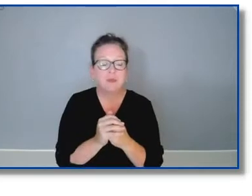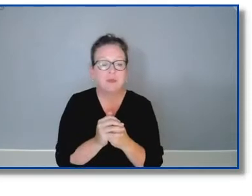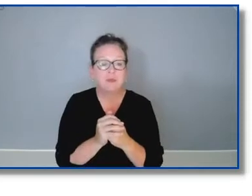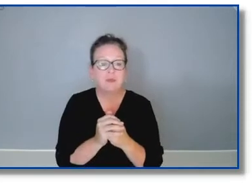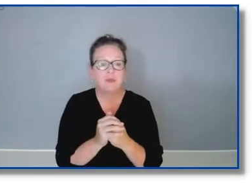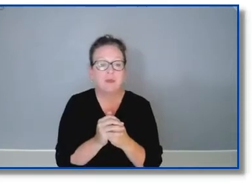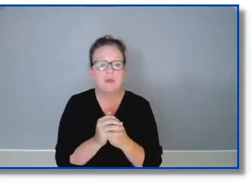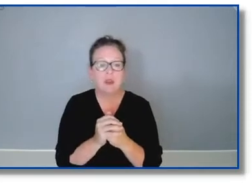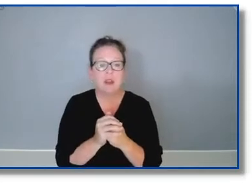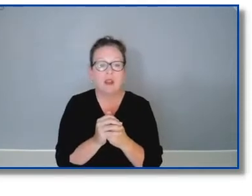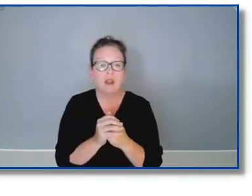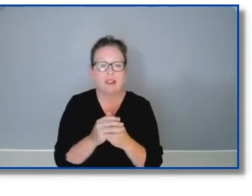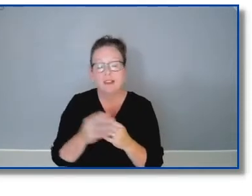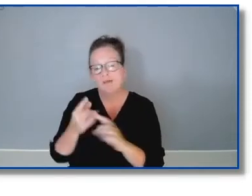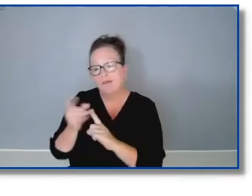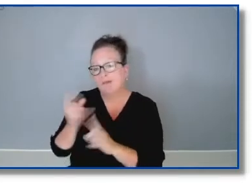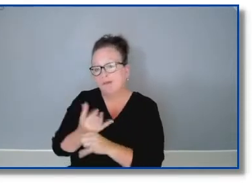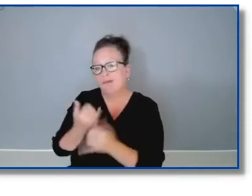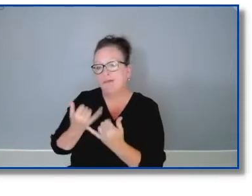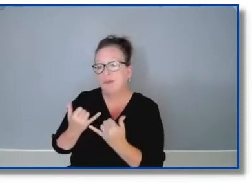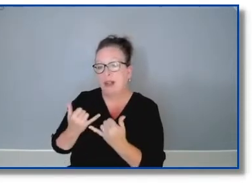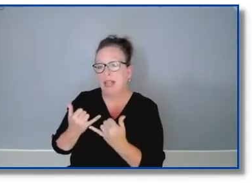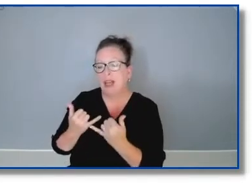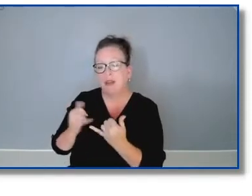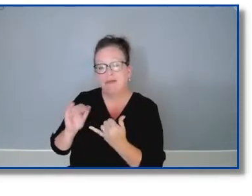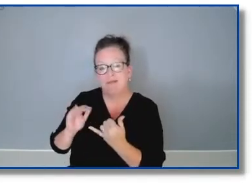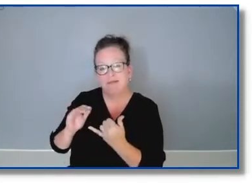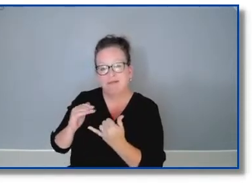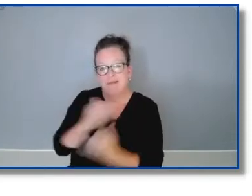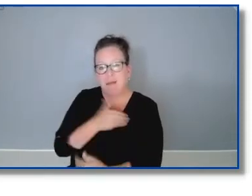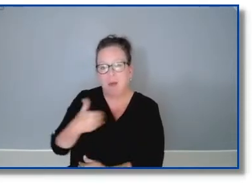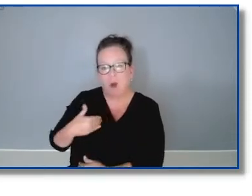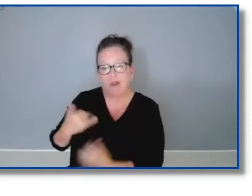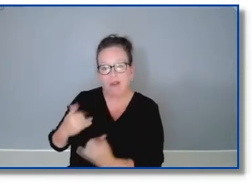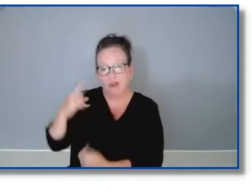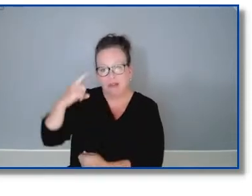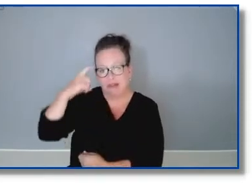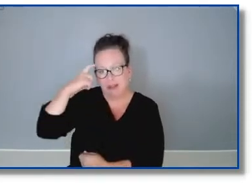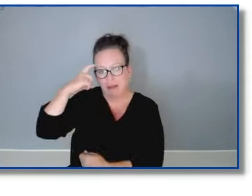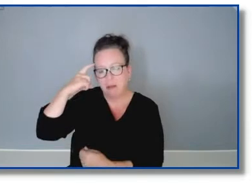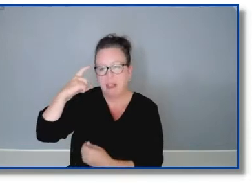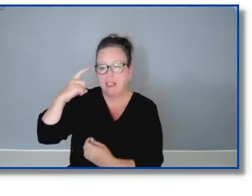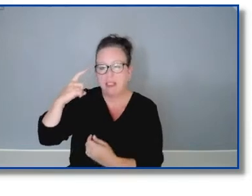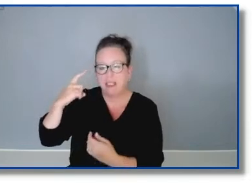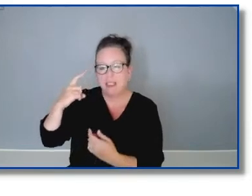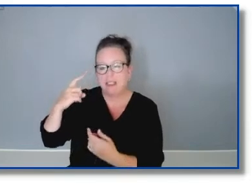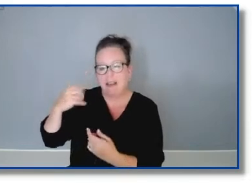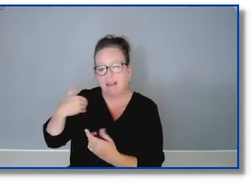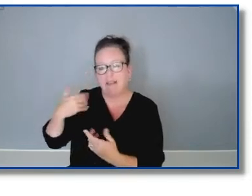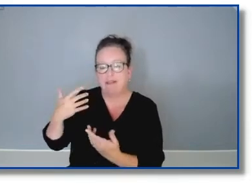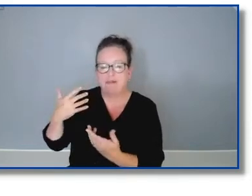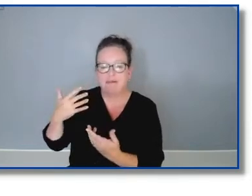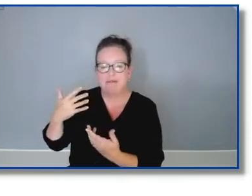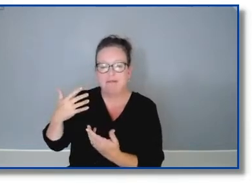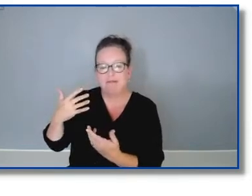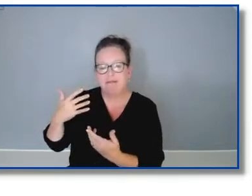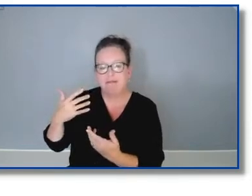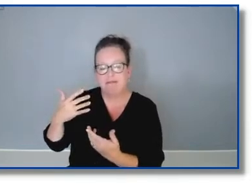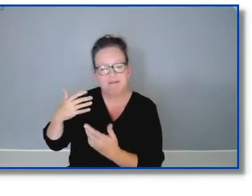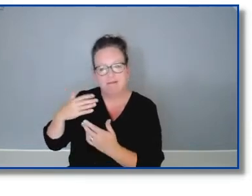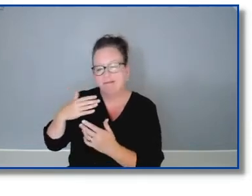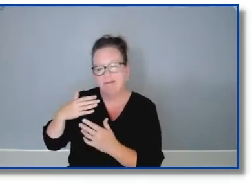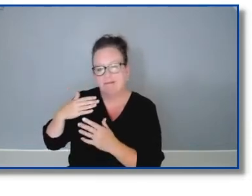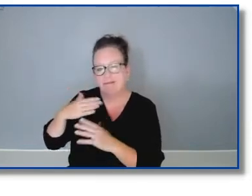their current government has basically introduced an almost entire ban on